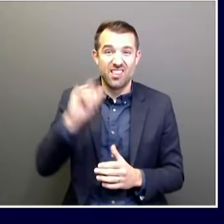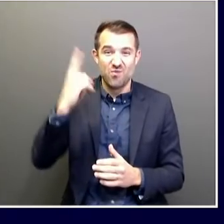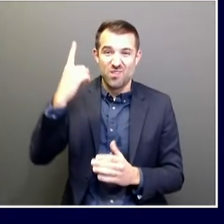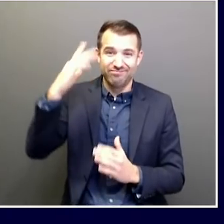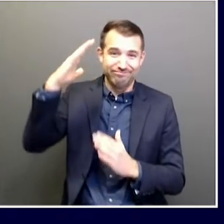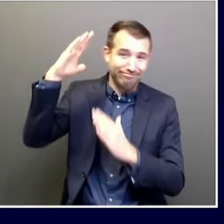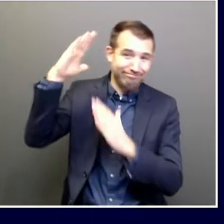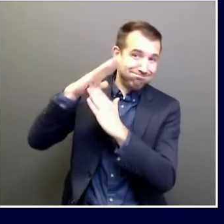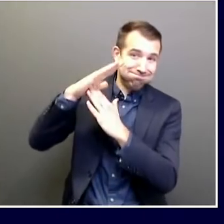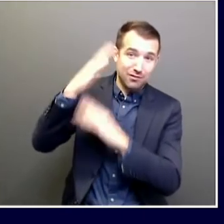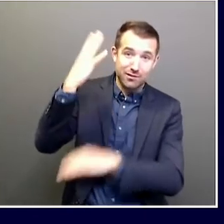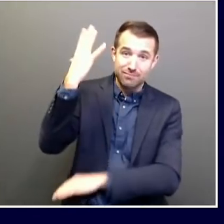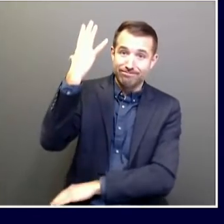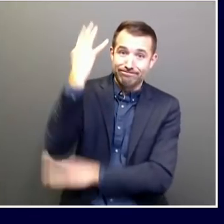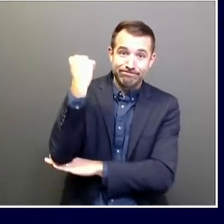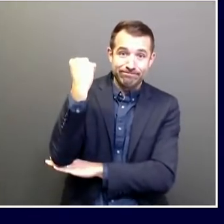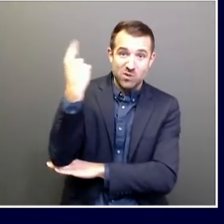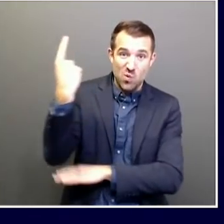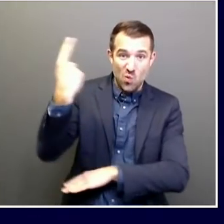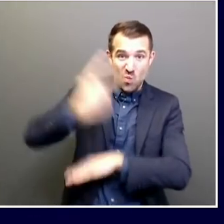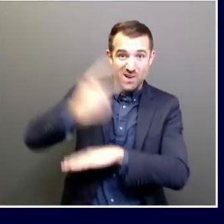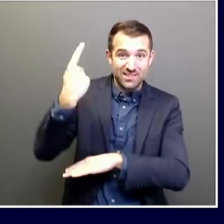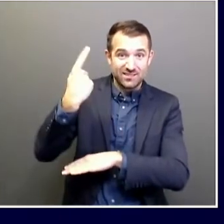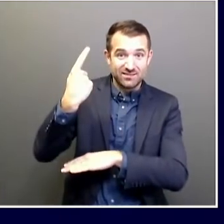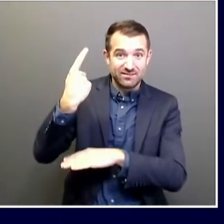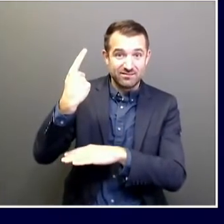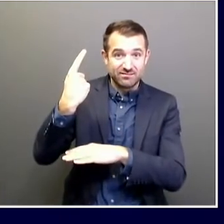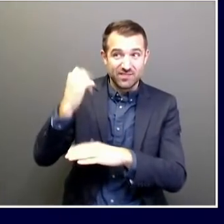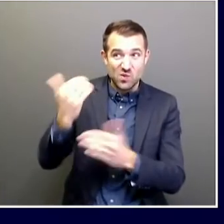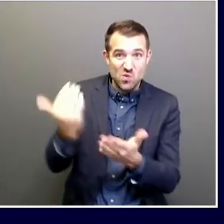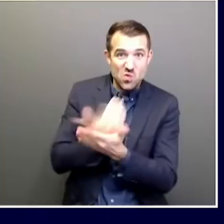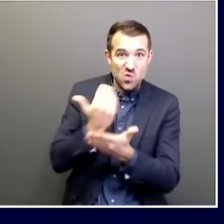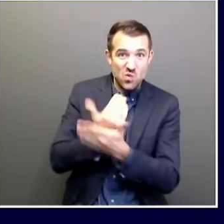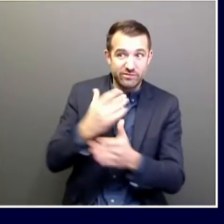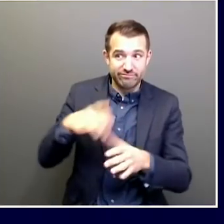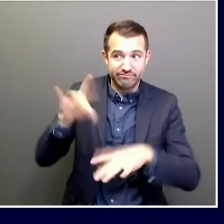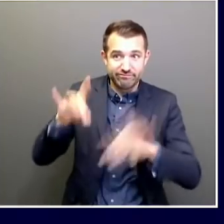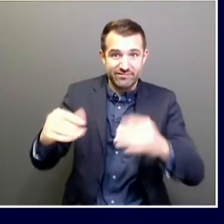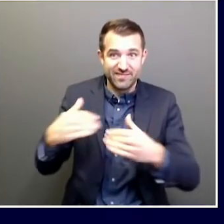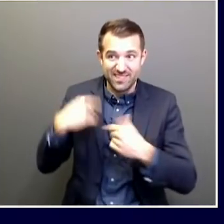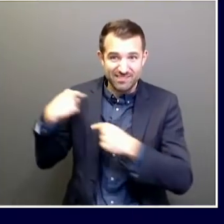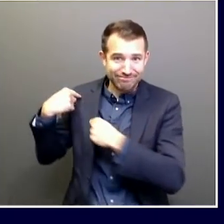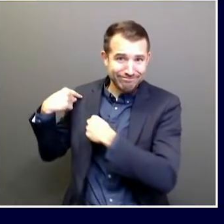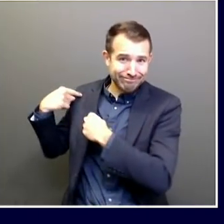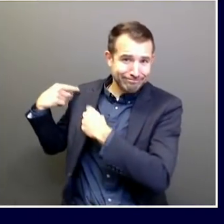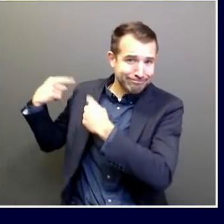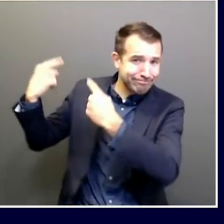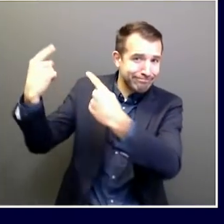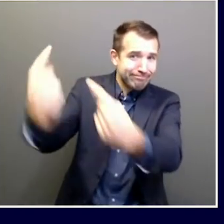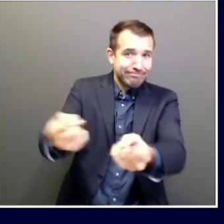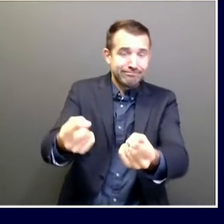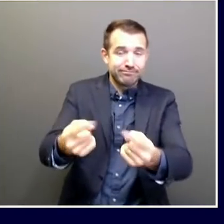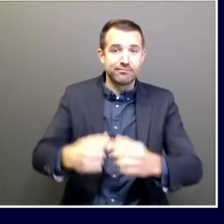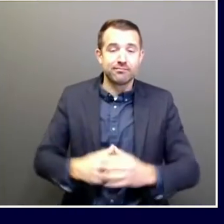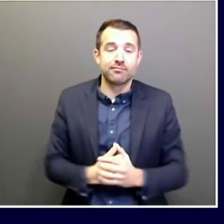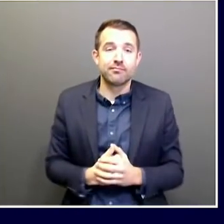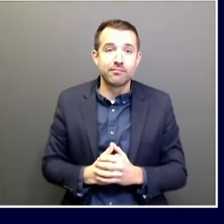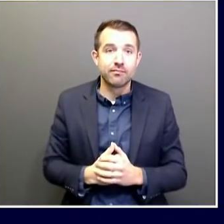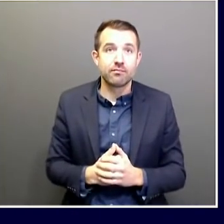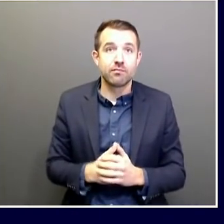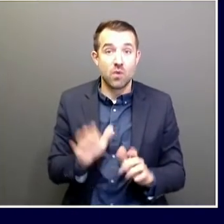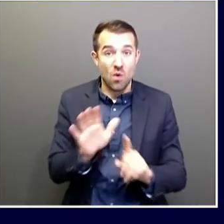of new COVID-19 cases that Maine has seen throughout the pandemic. Across the state right